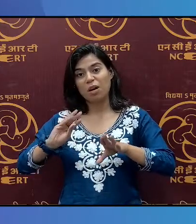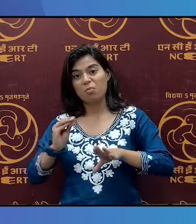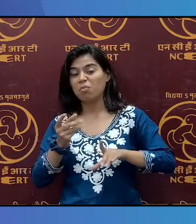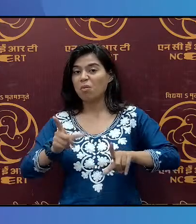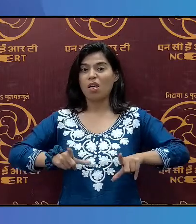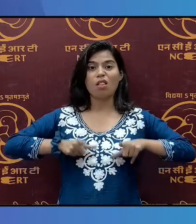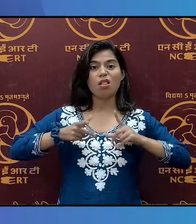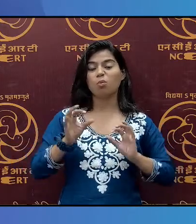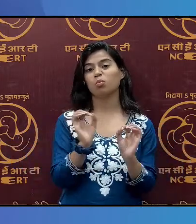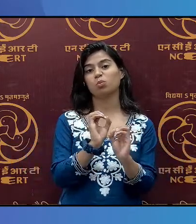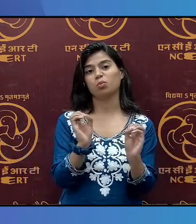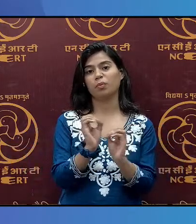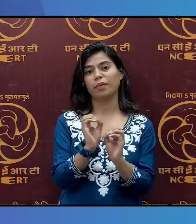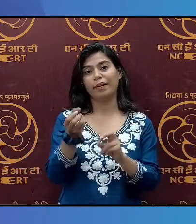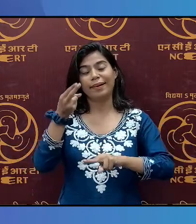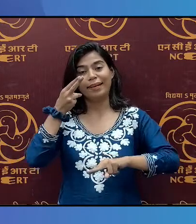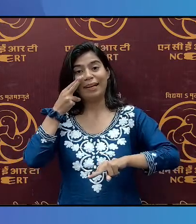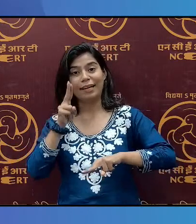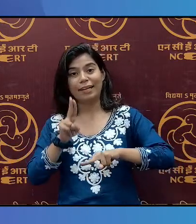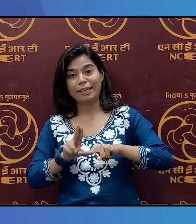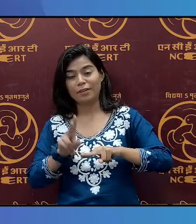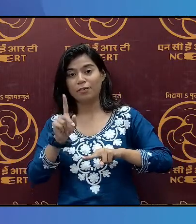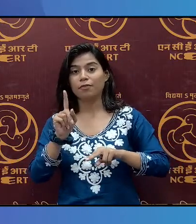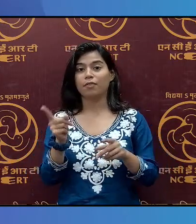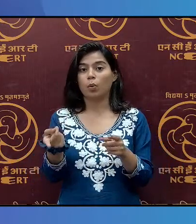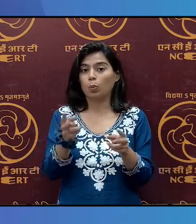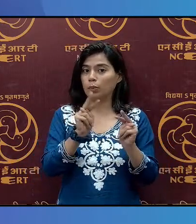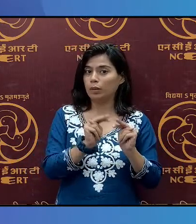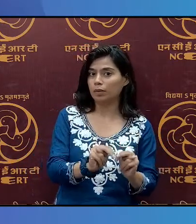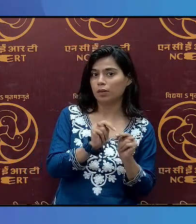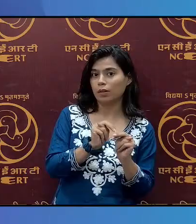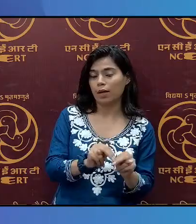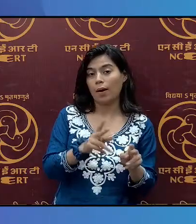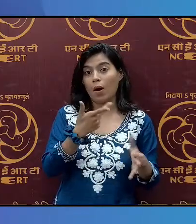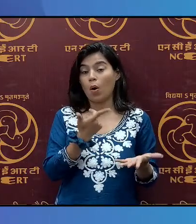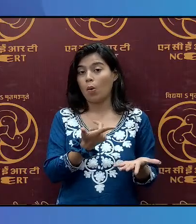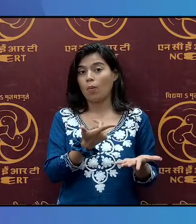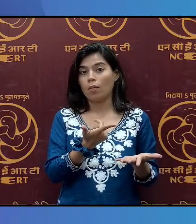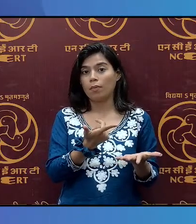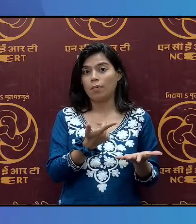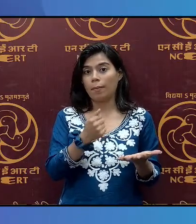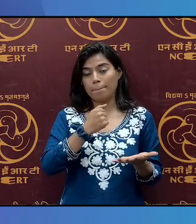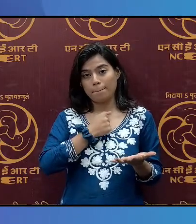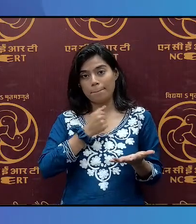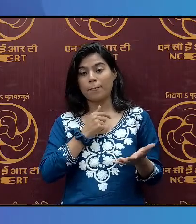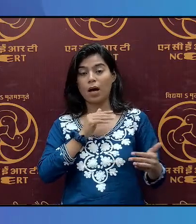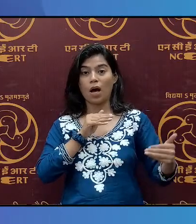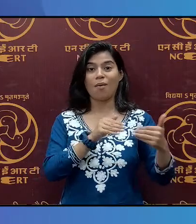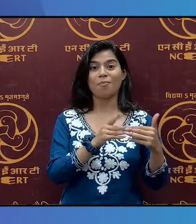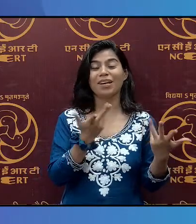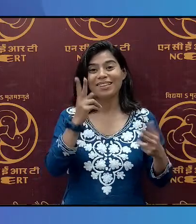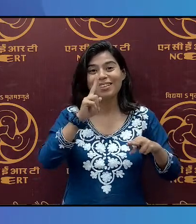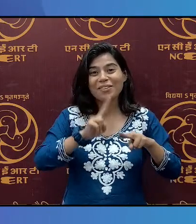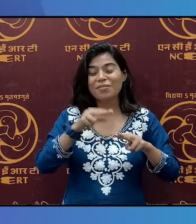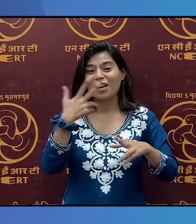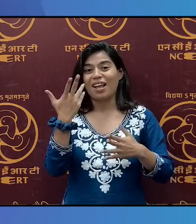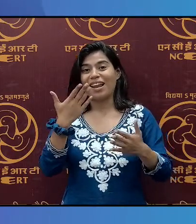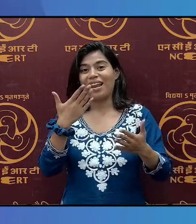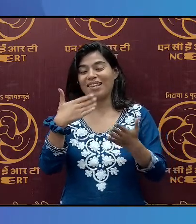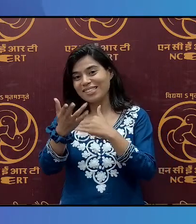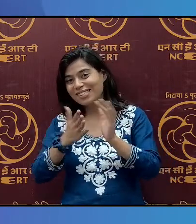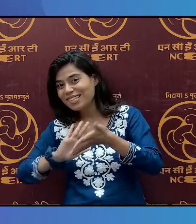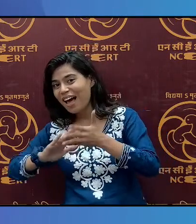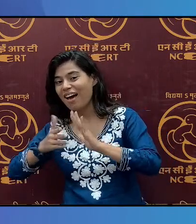activity. So therefore, it is these kinds of needs makes me to meet the upcoming challenges or the